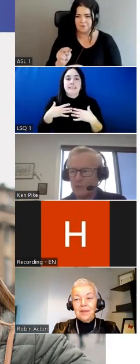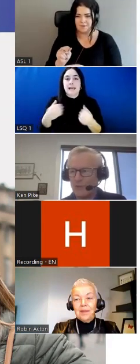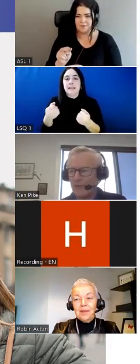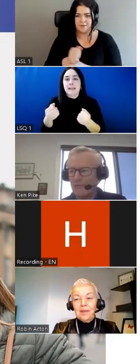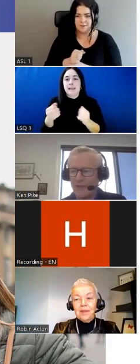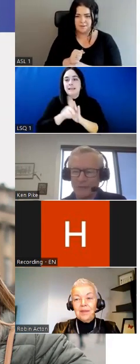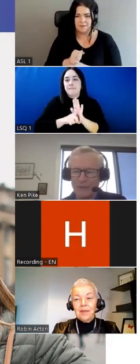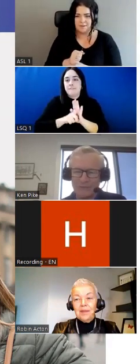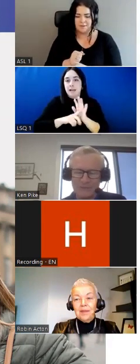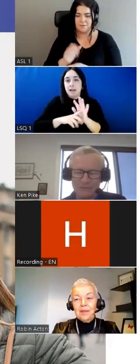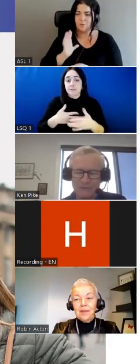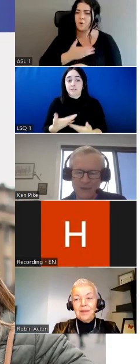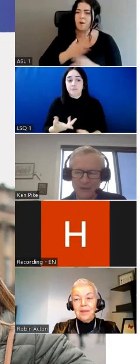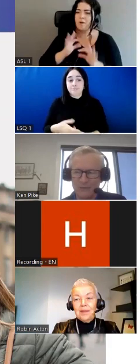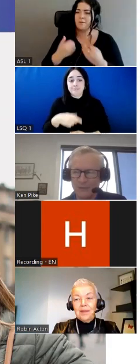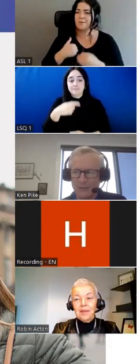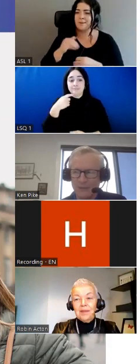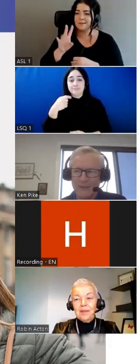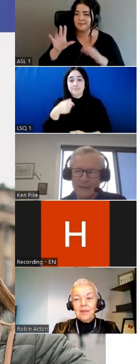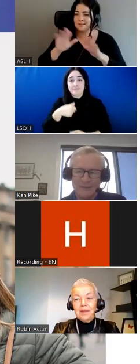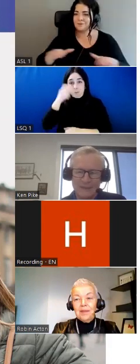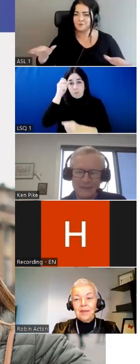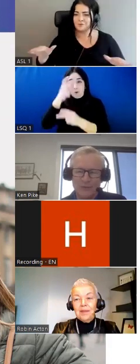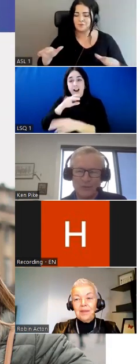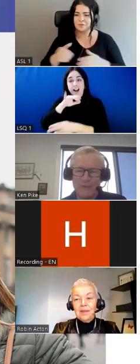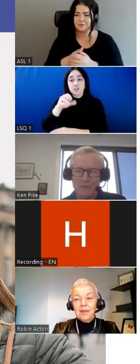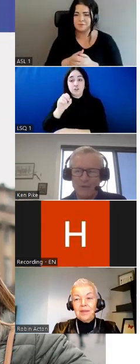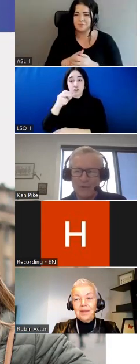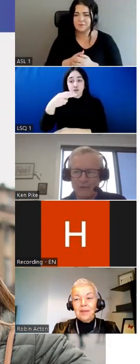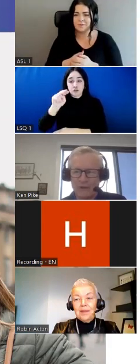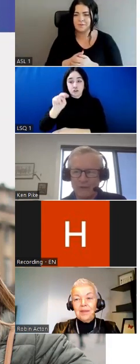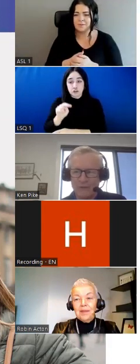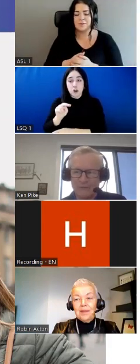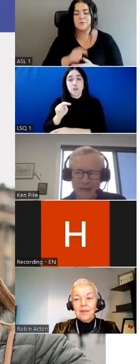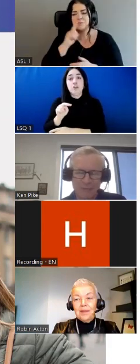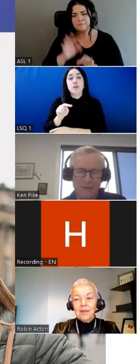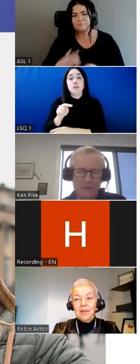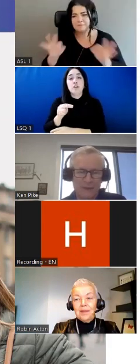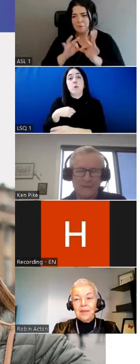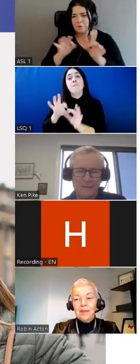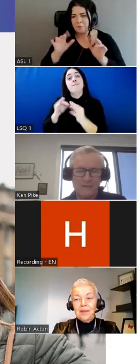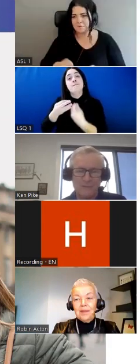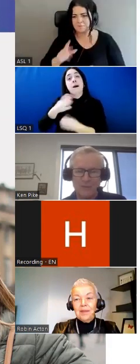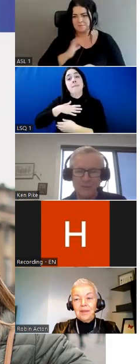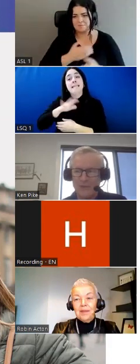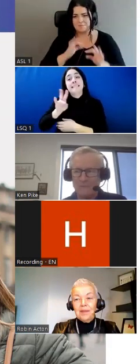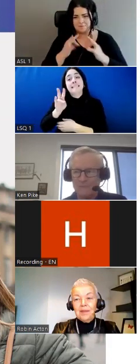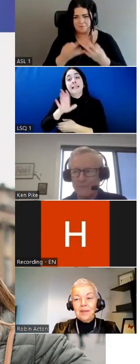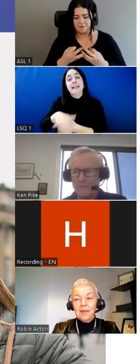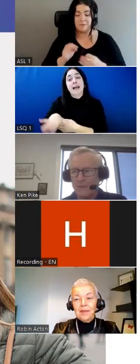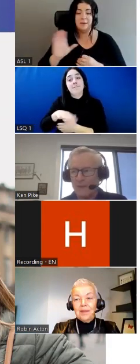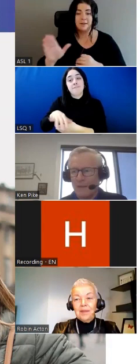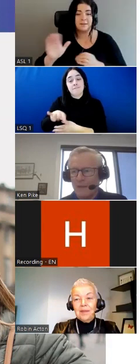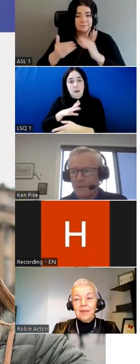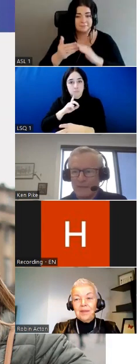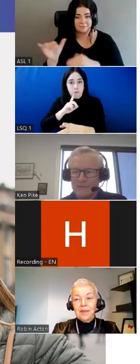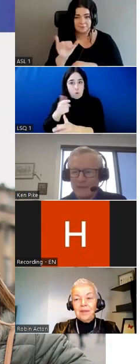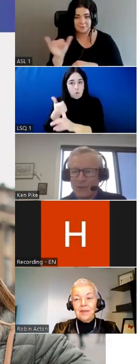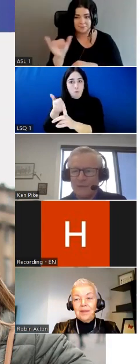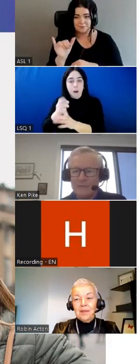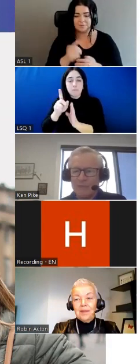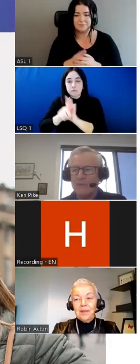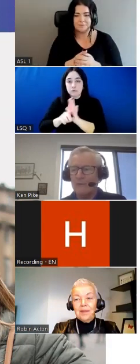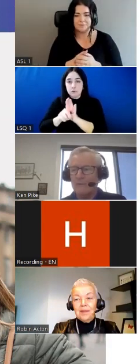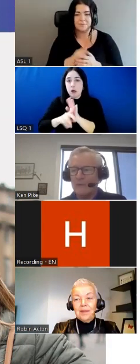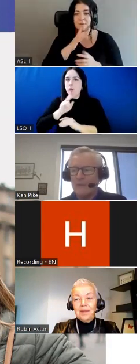7 children in our family and was a valued and integral member of our family and his community. As